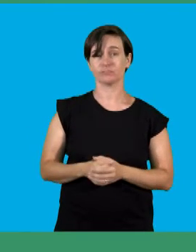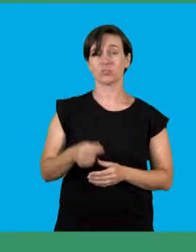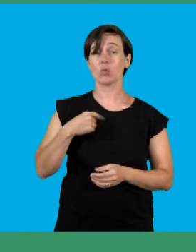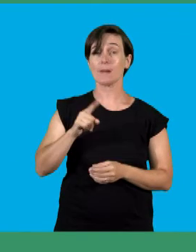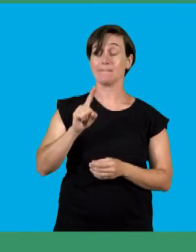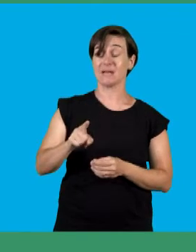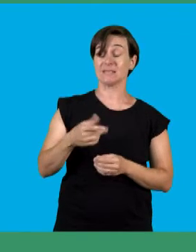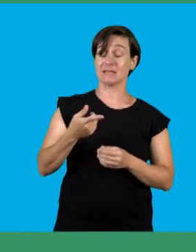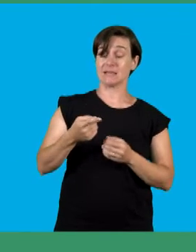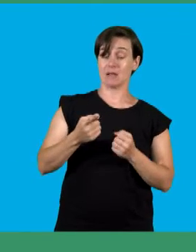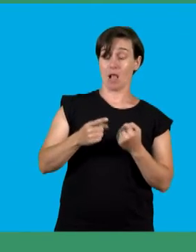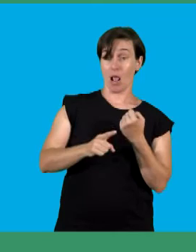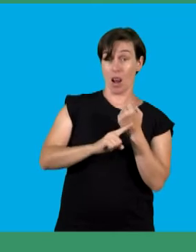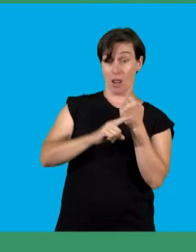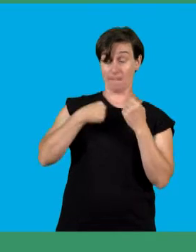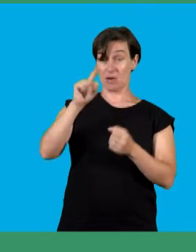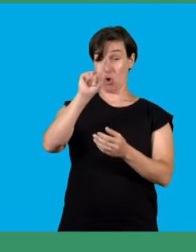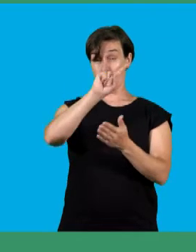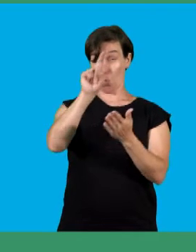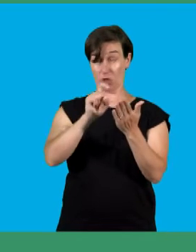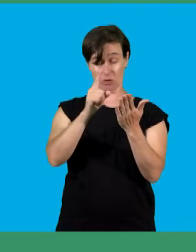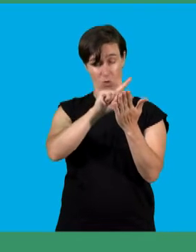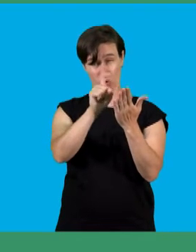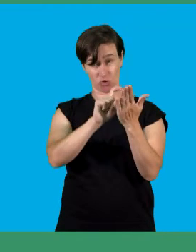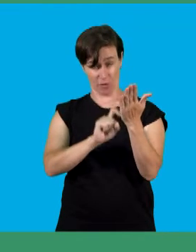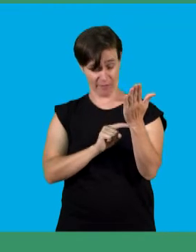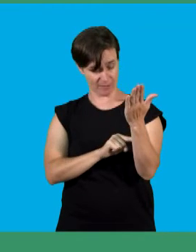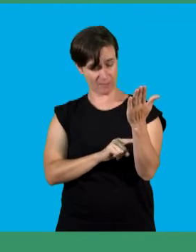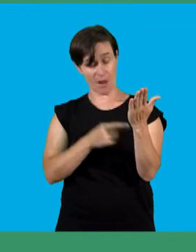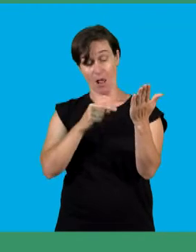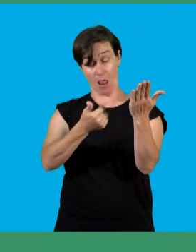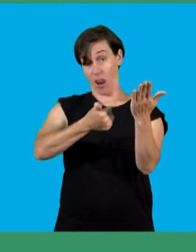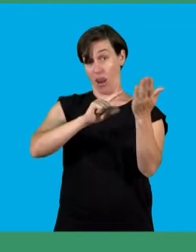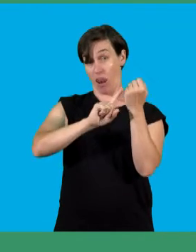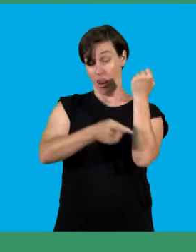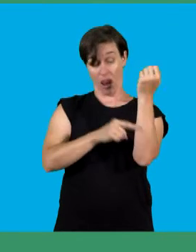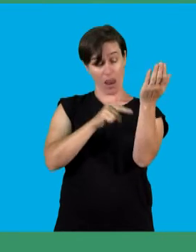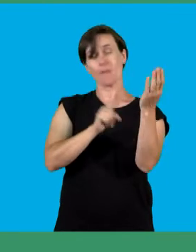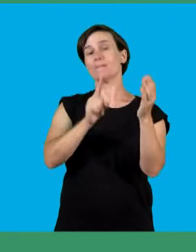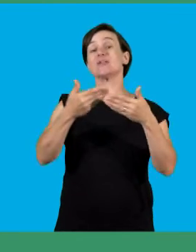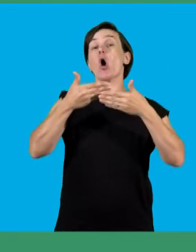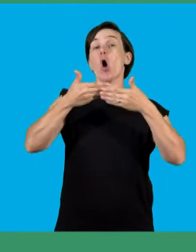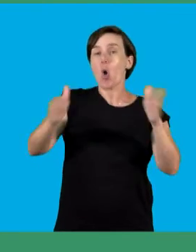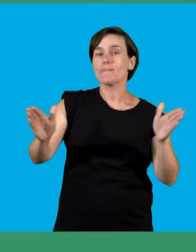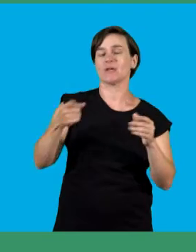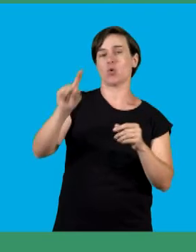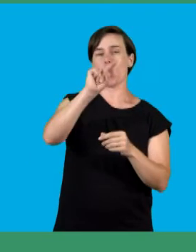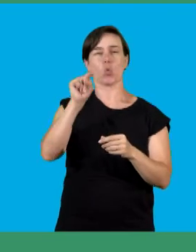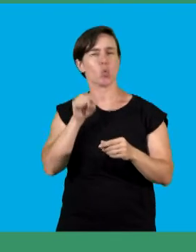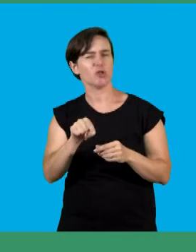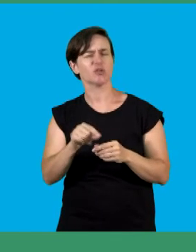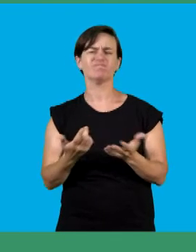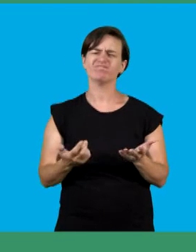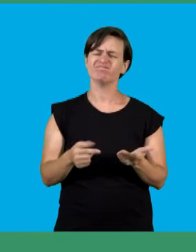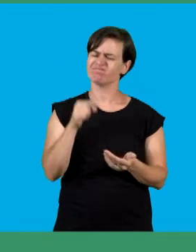the open-ended questions at the end of the survey to capture anything that the closed-ended questions have not covered.